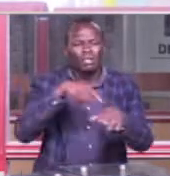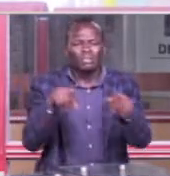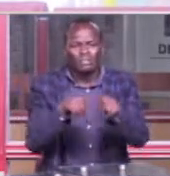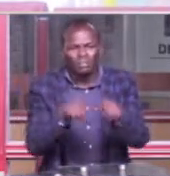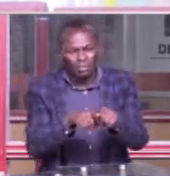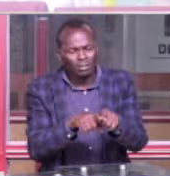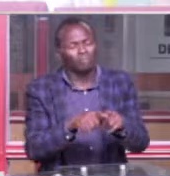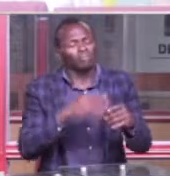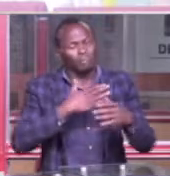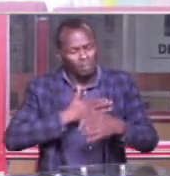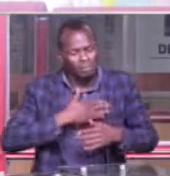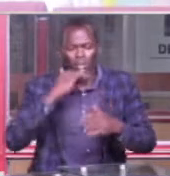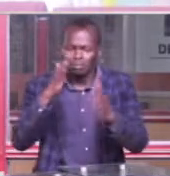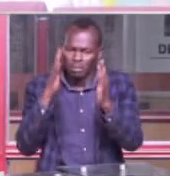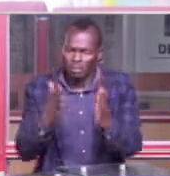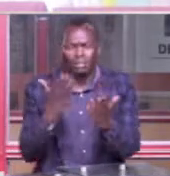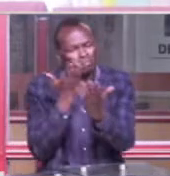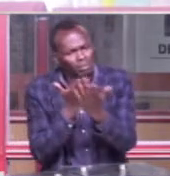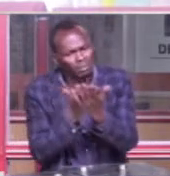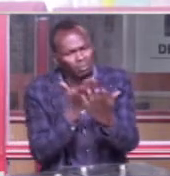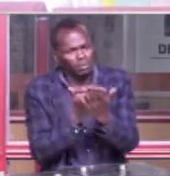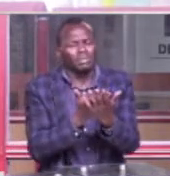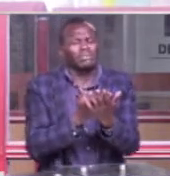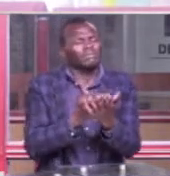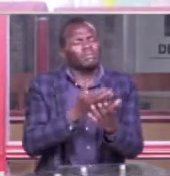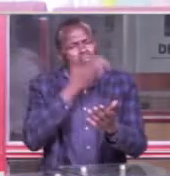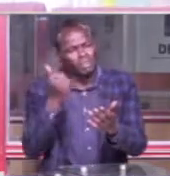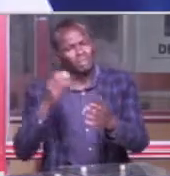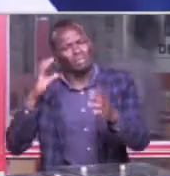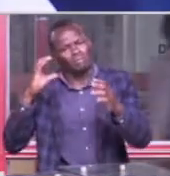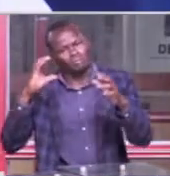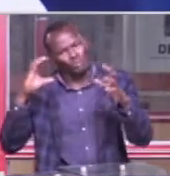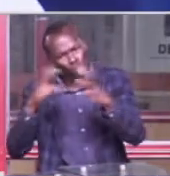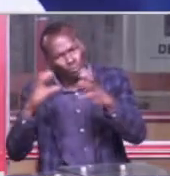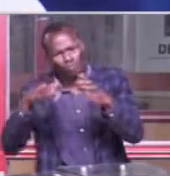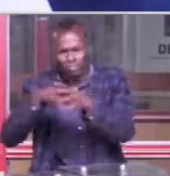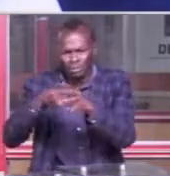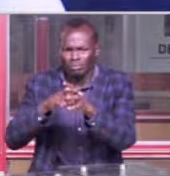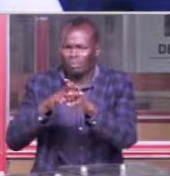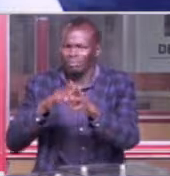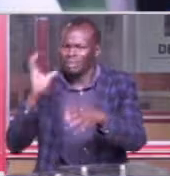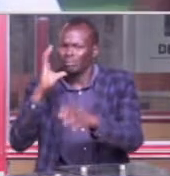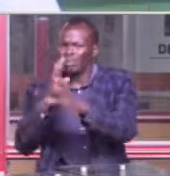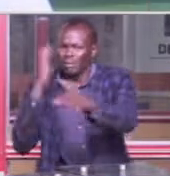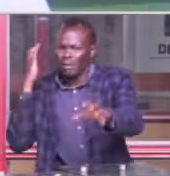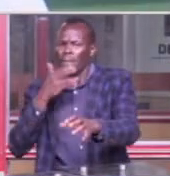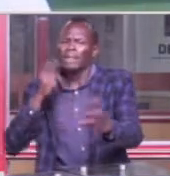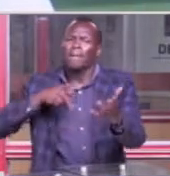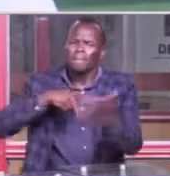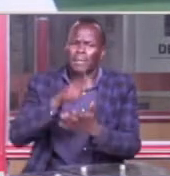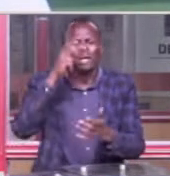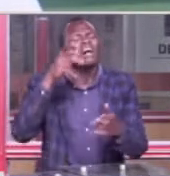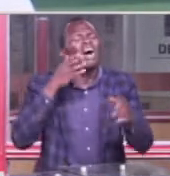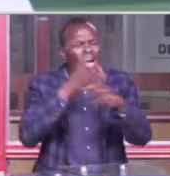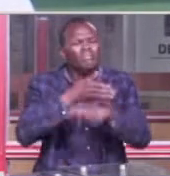compensate. These things should not be taken for granted. I thank you so much, Madam Speaker. All these accidents have happened,